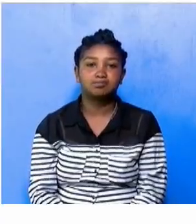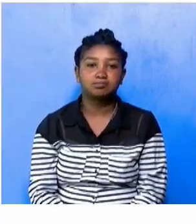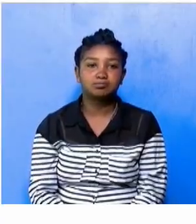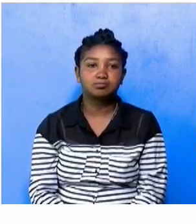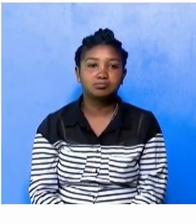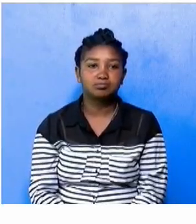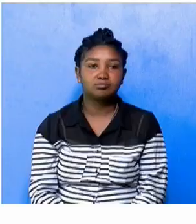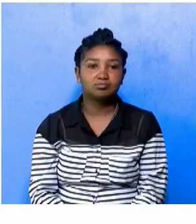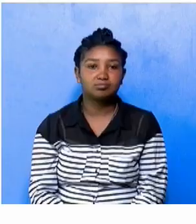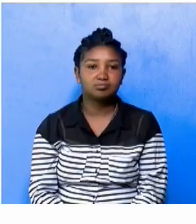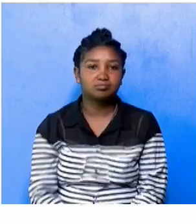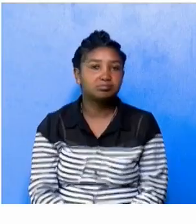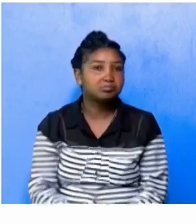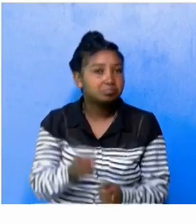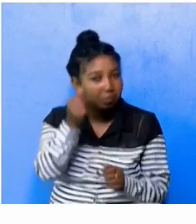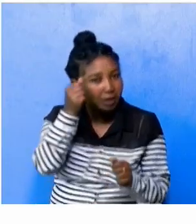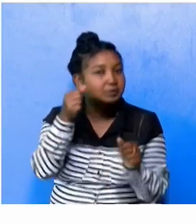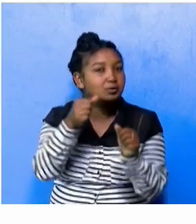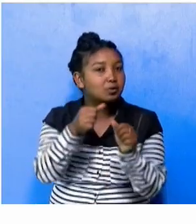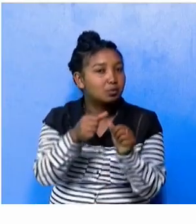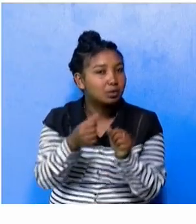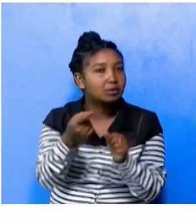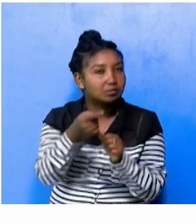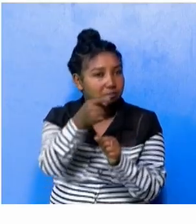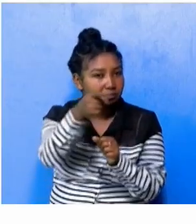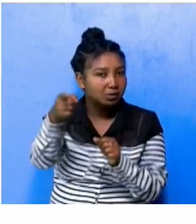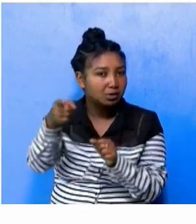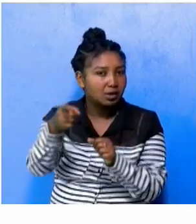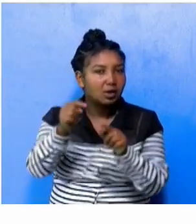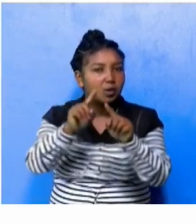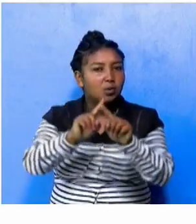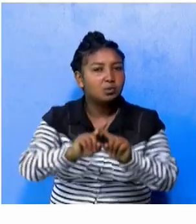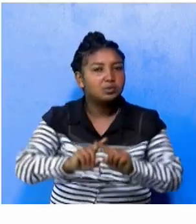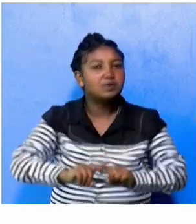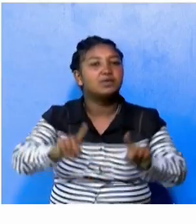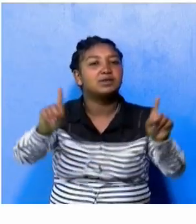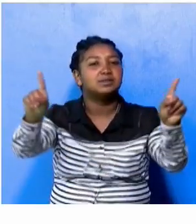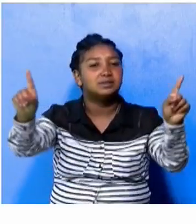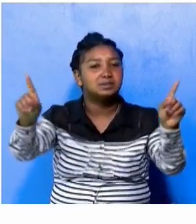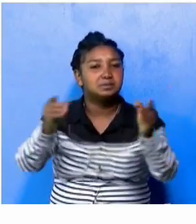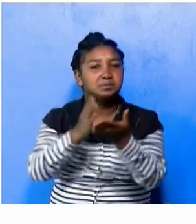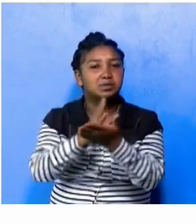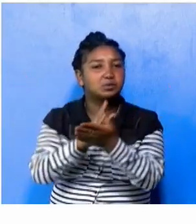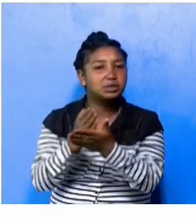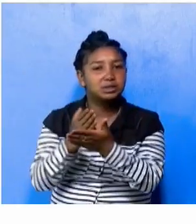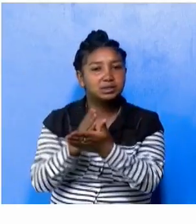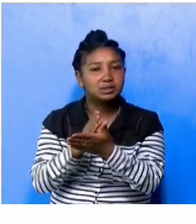Just as brainstorming, what is the difference between